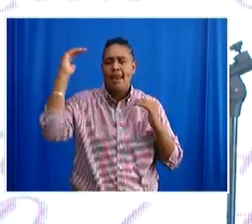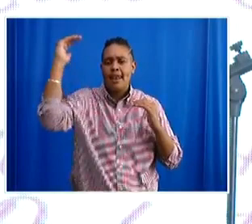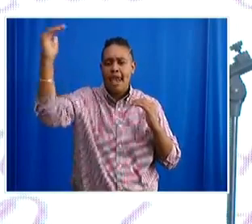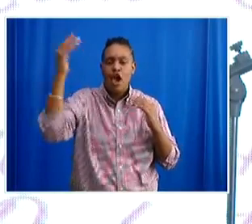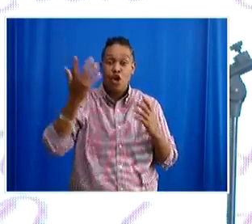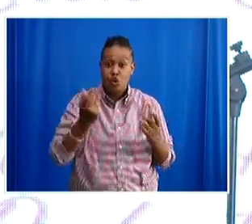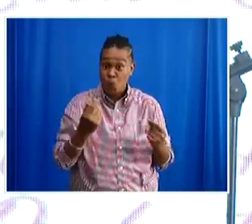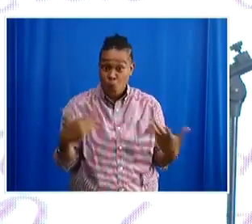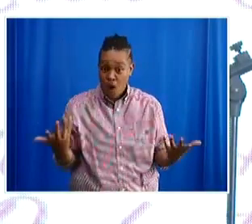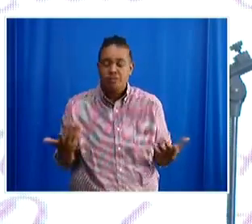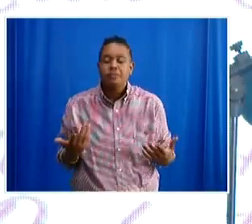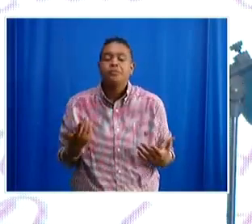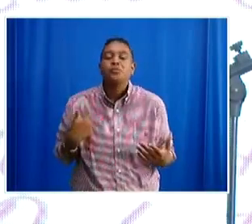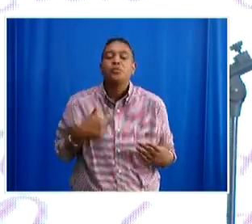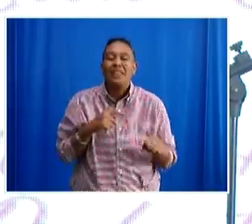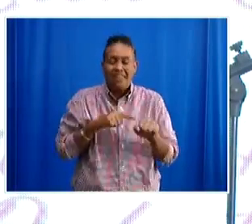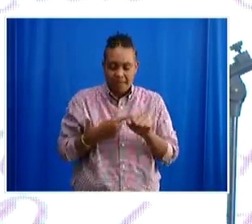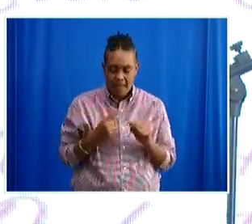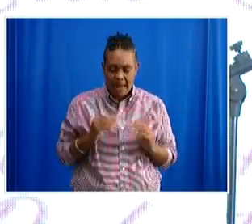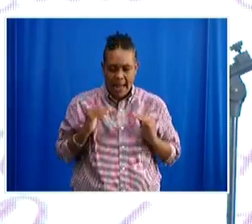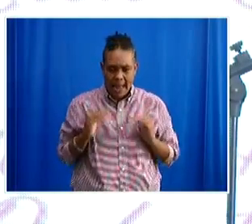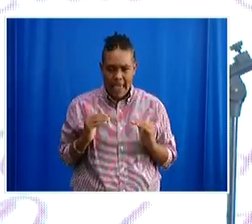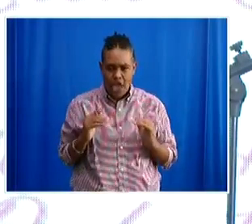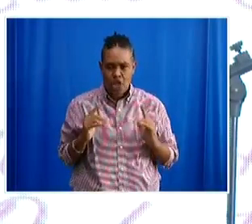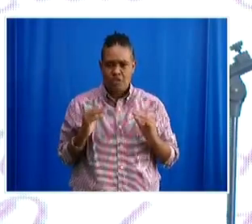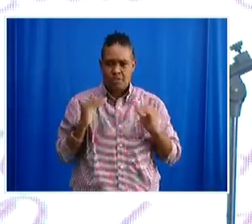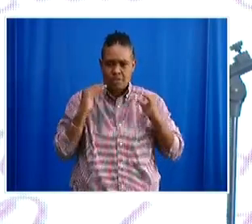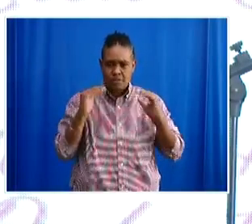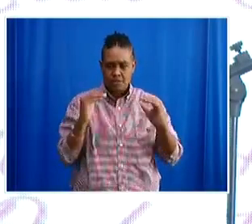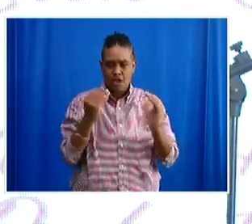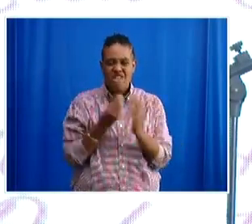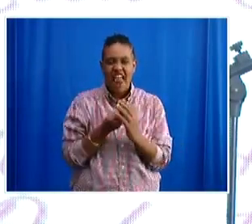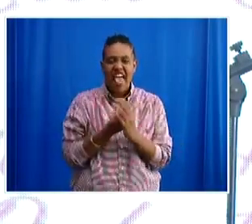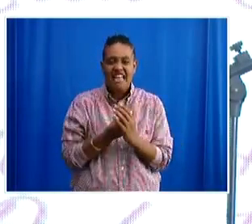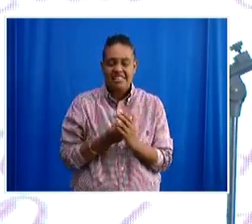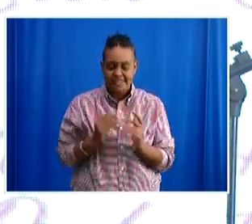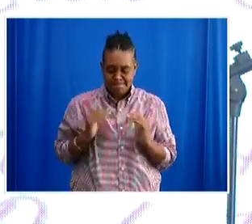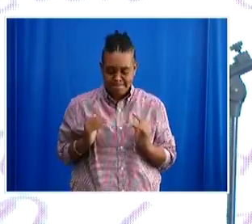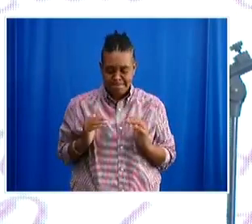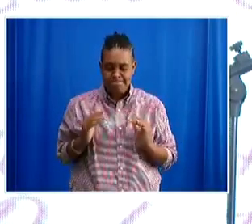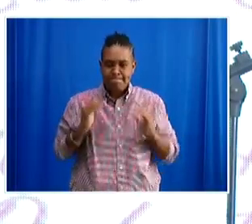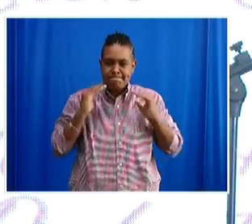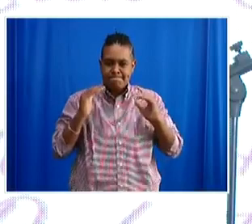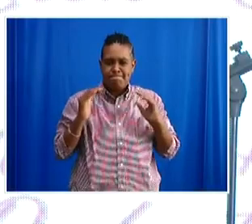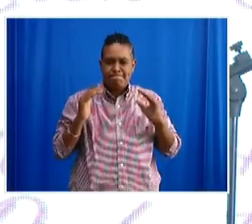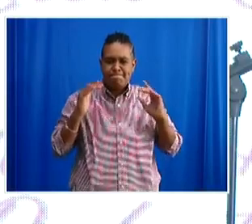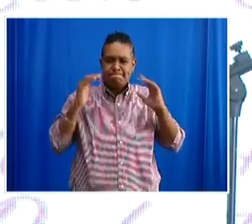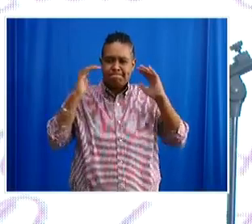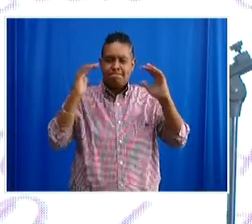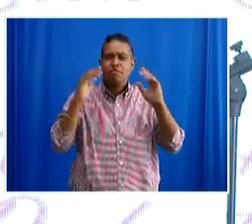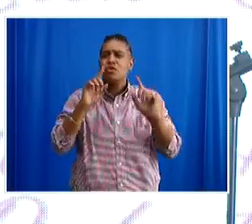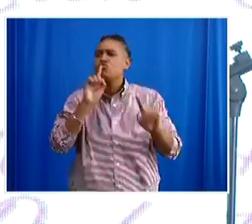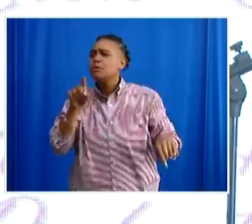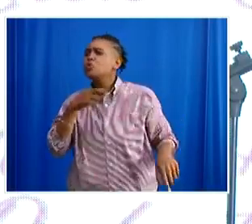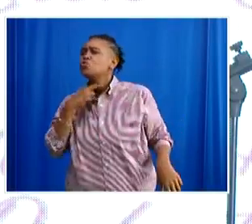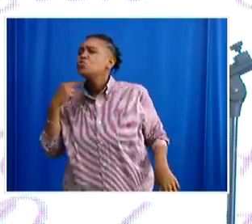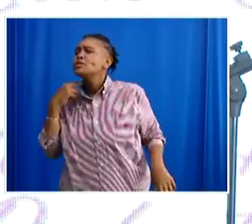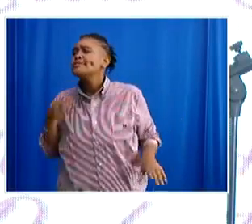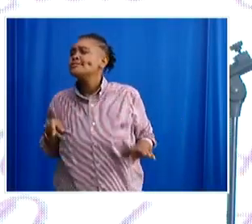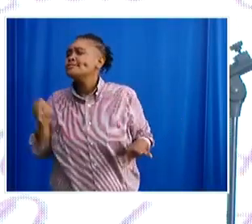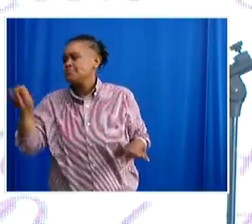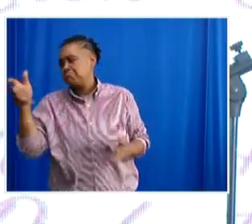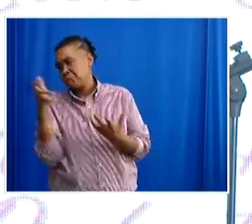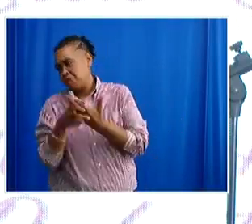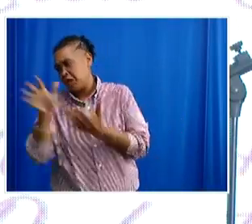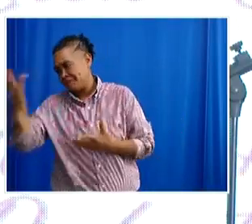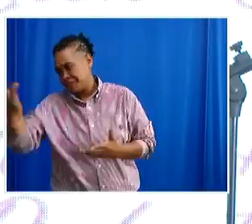build layers of financing that respond to different types of risk along the